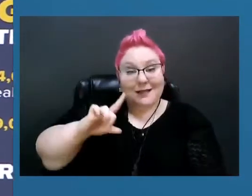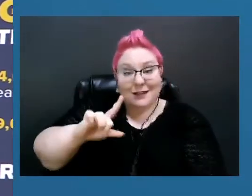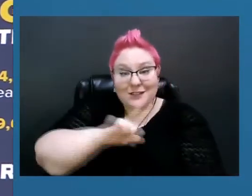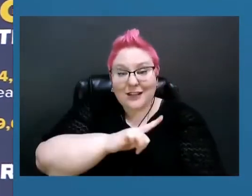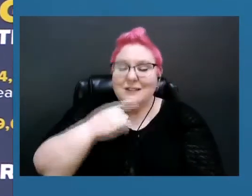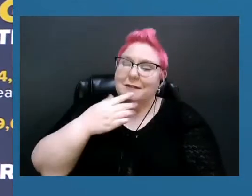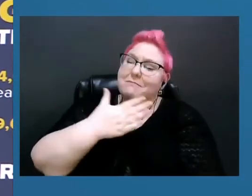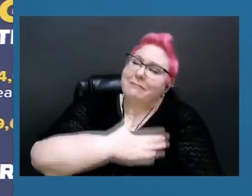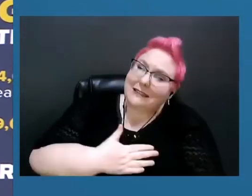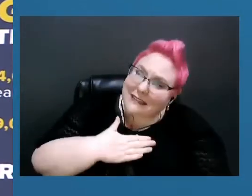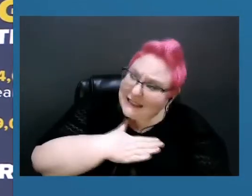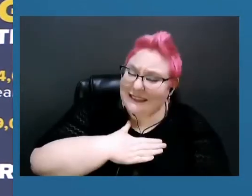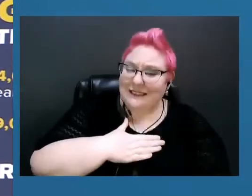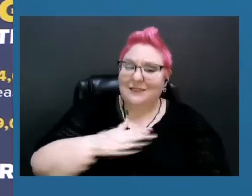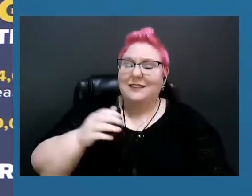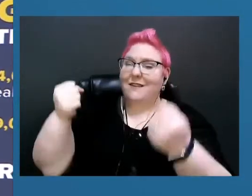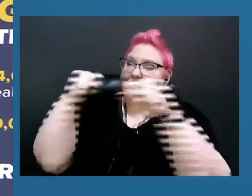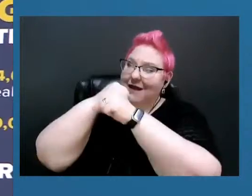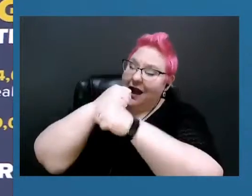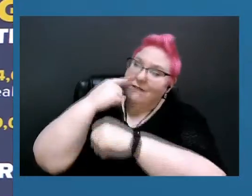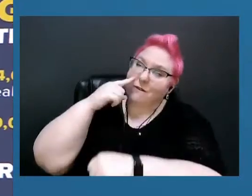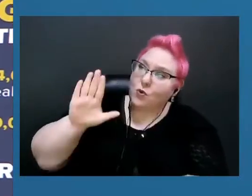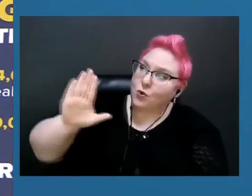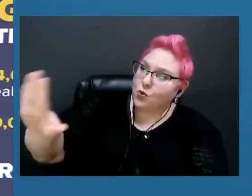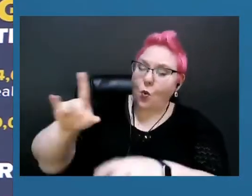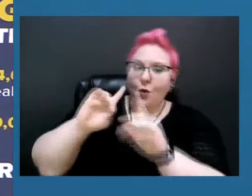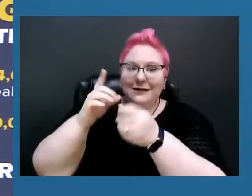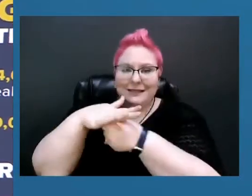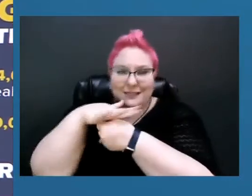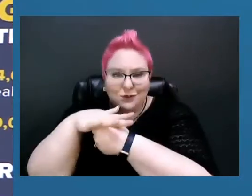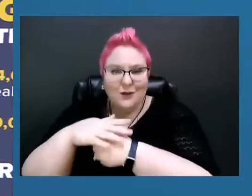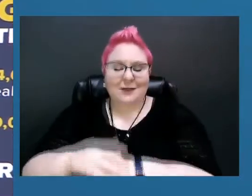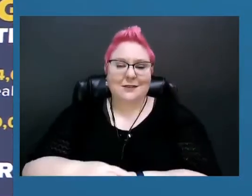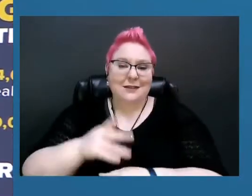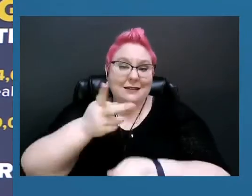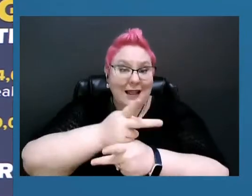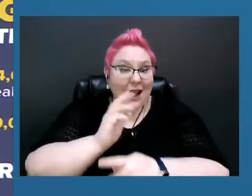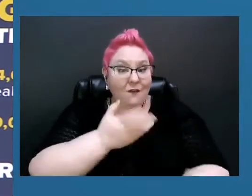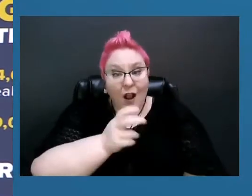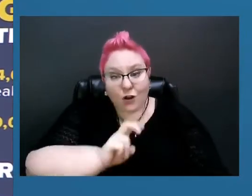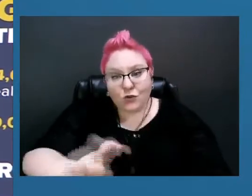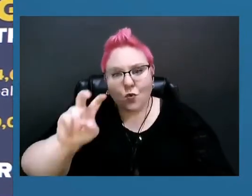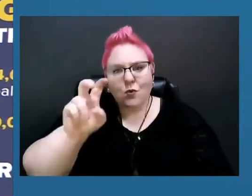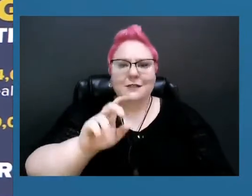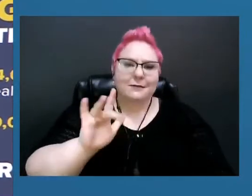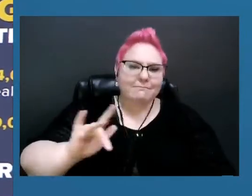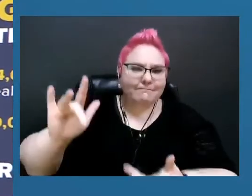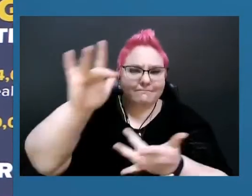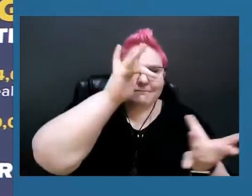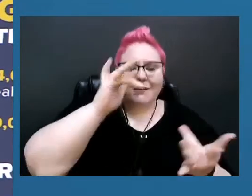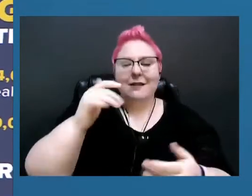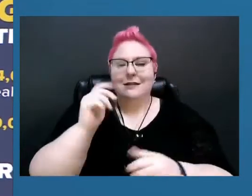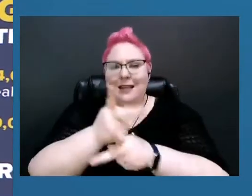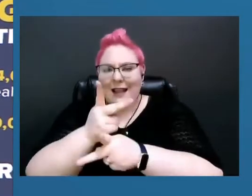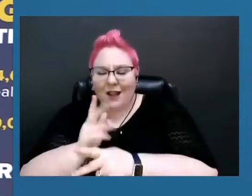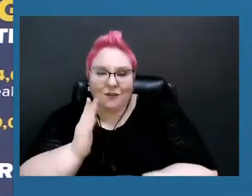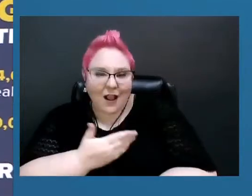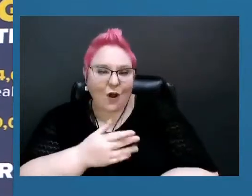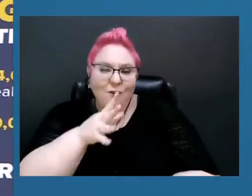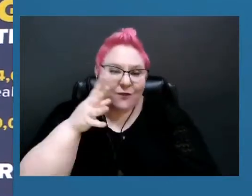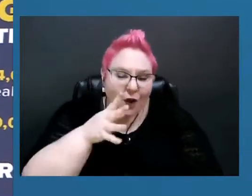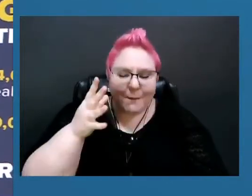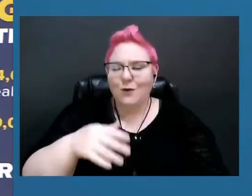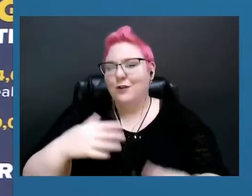first. Please fight for us. Take care of our tourism and our issues about tariffs, and take care of our families, and take care of our farmers and our health